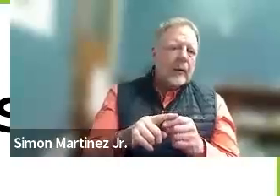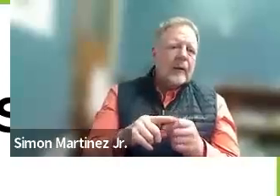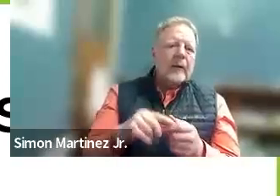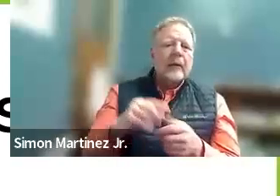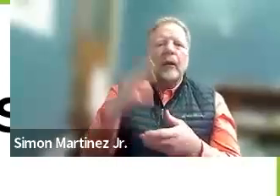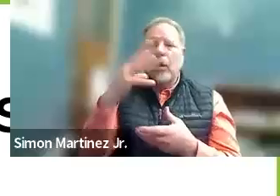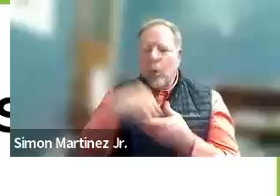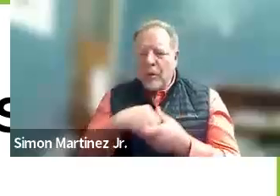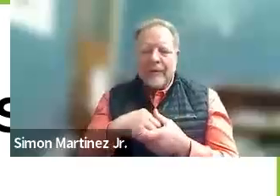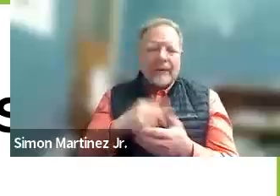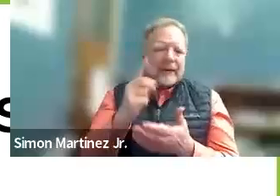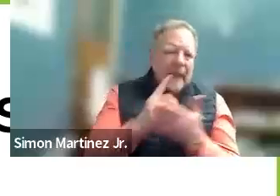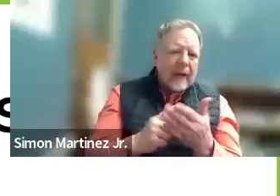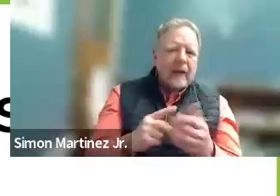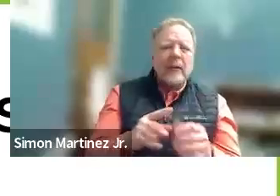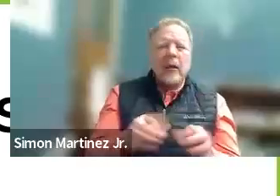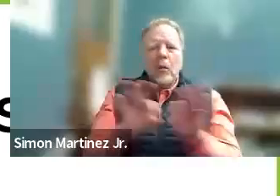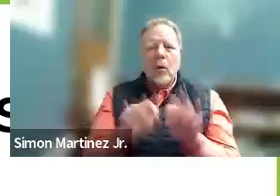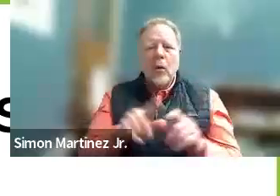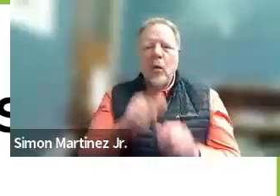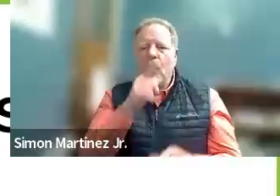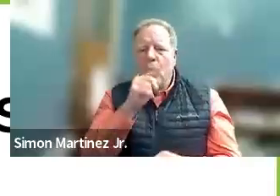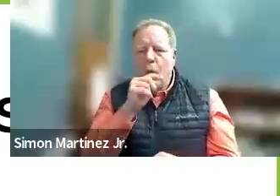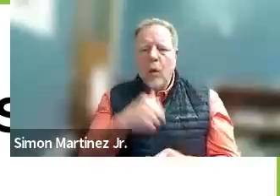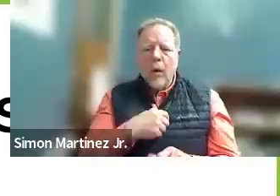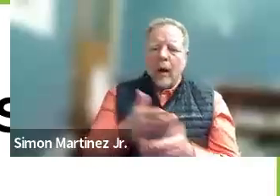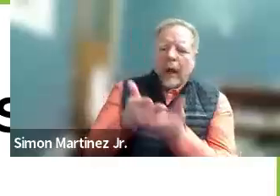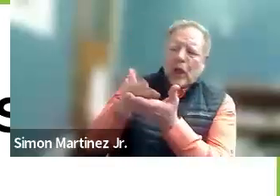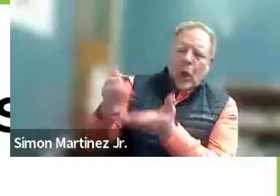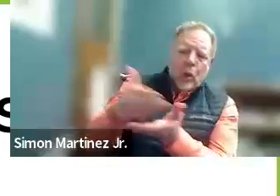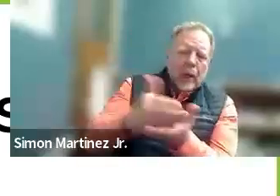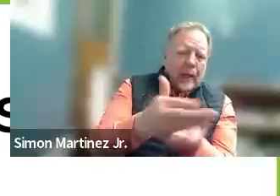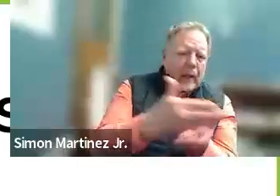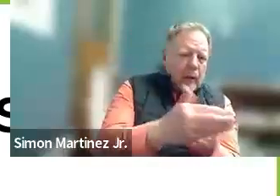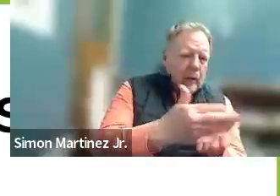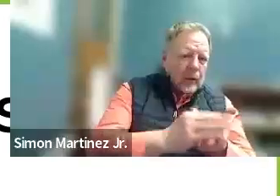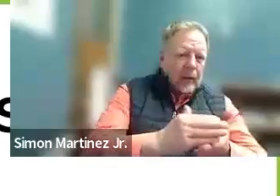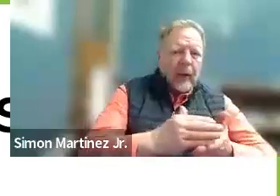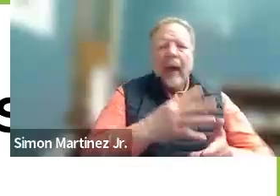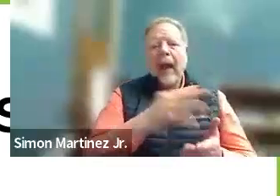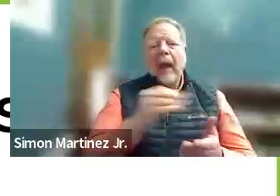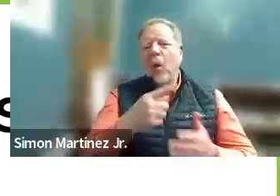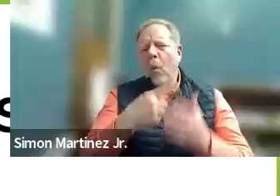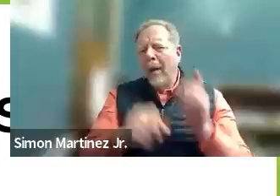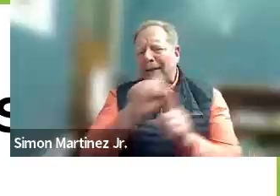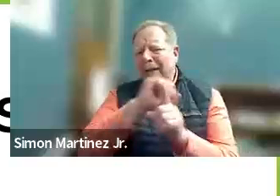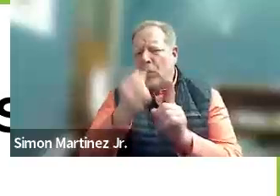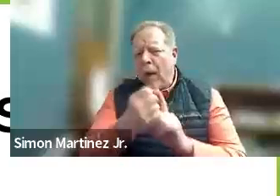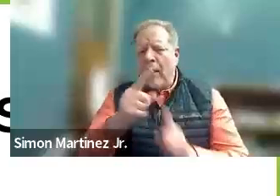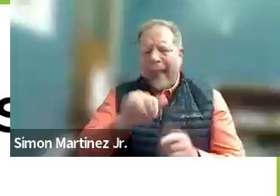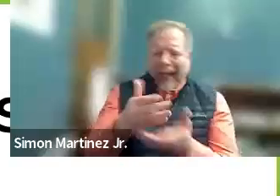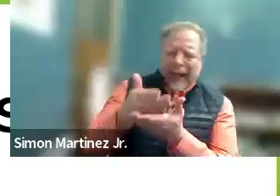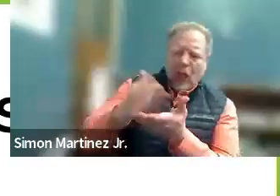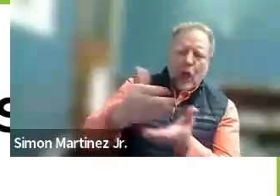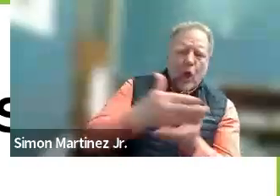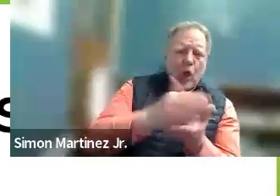designing inclusively, it's important to think about who we're excluding and in what cases those exclusions